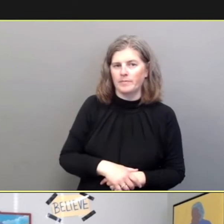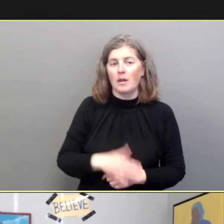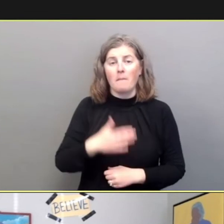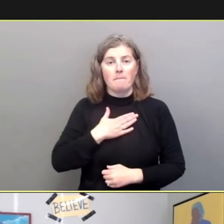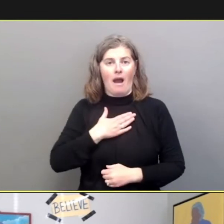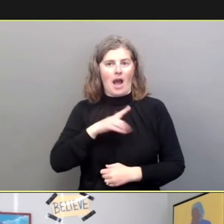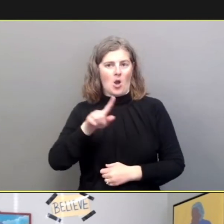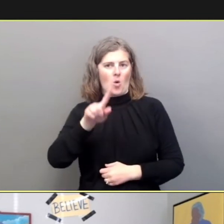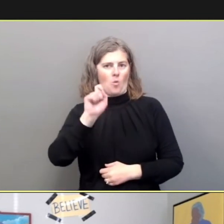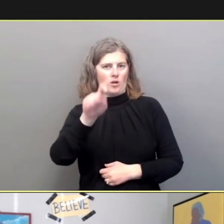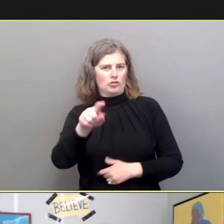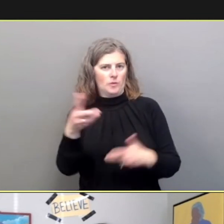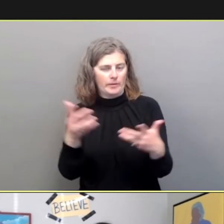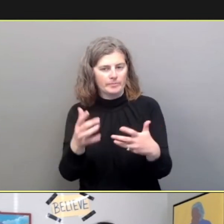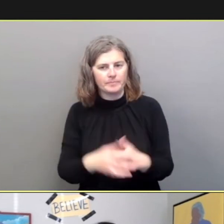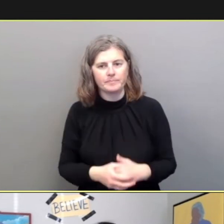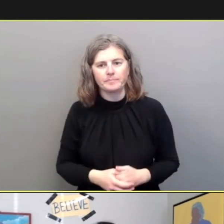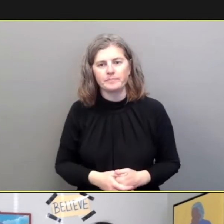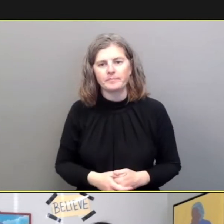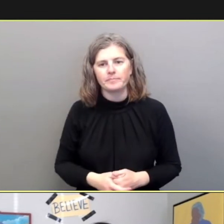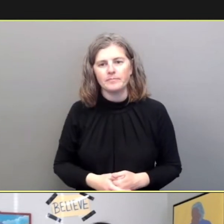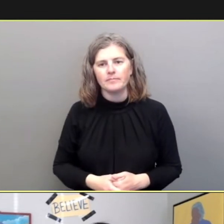question is